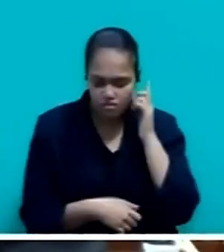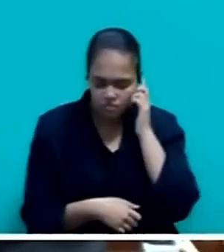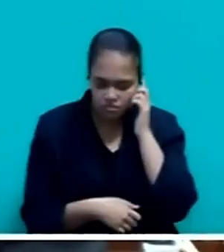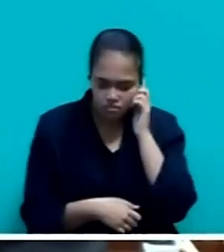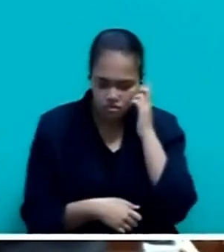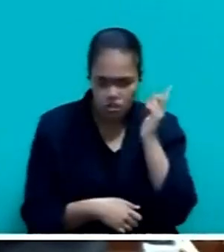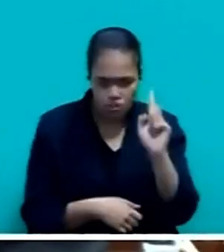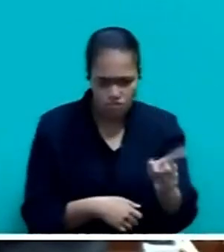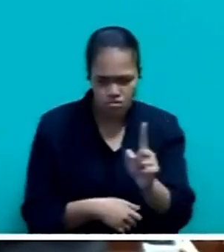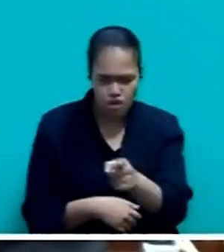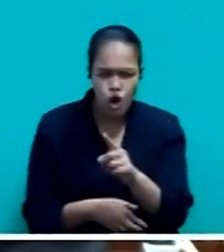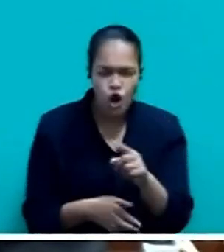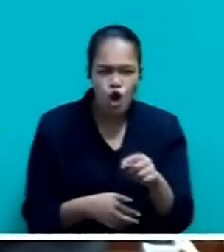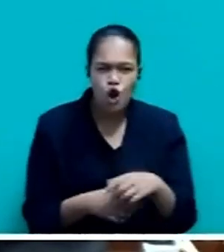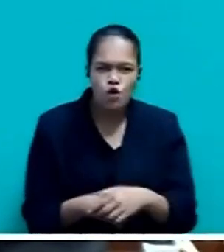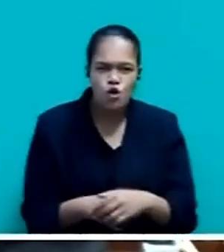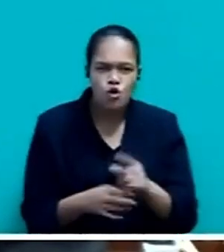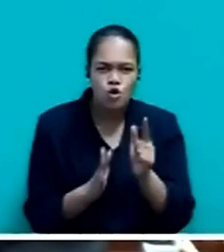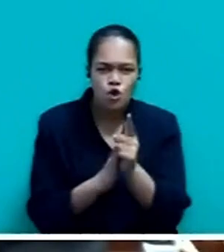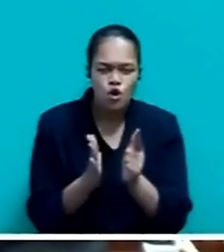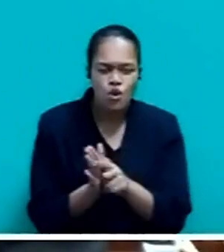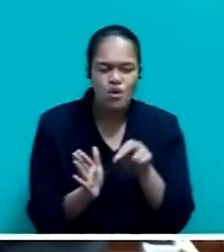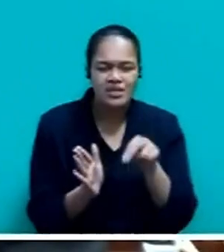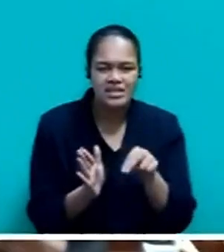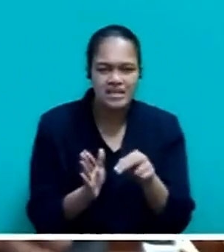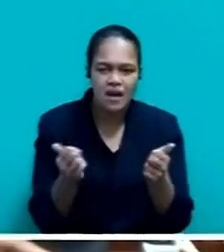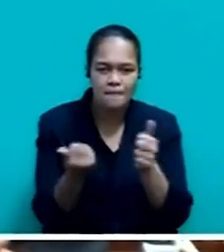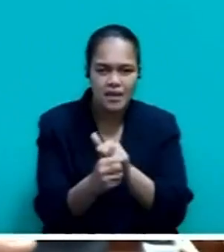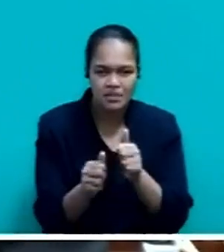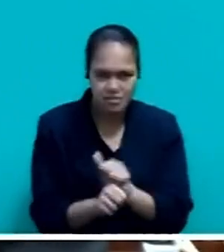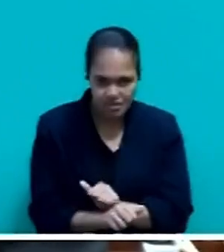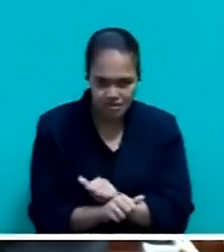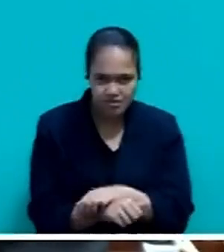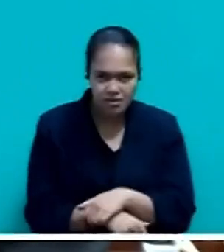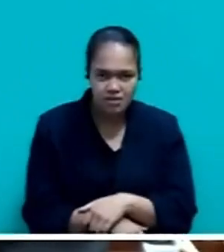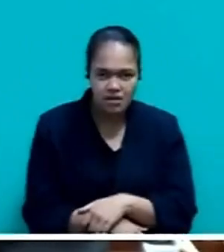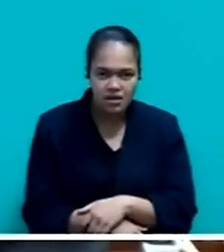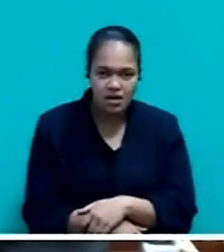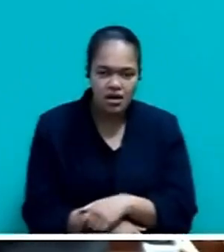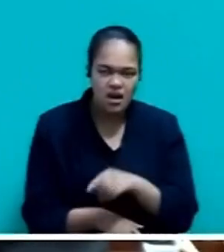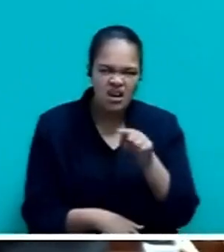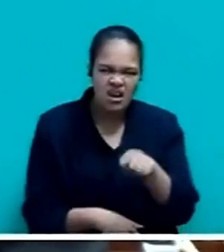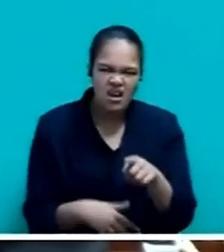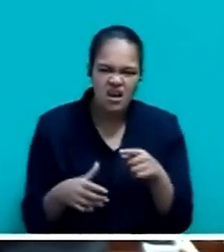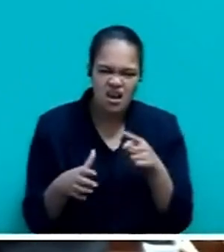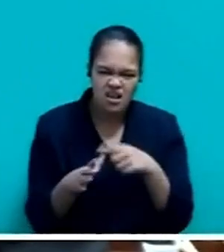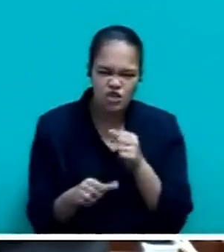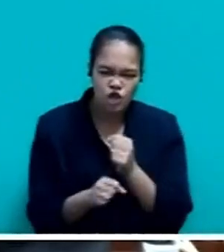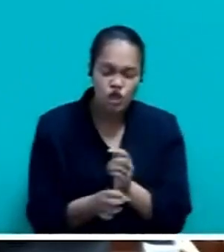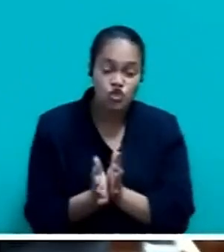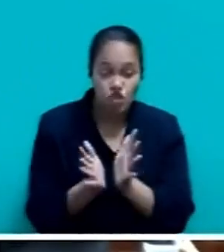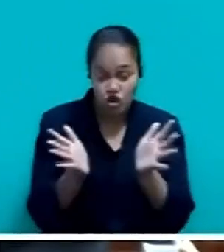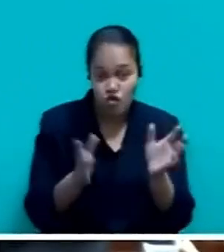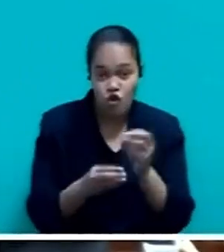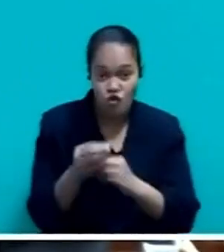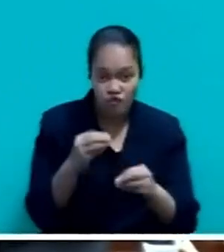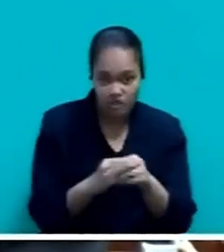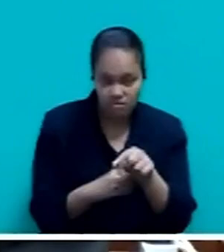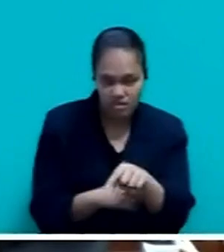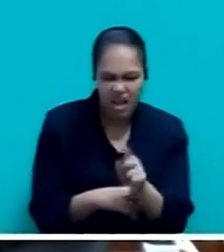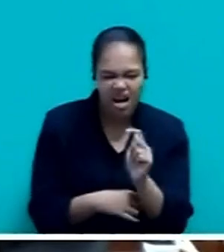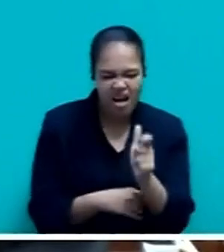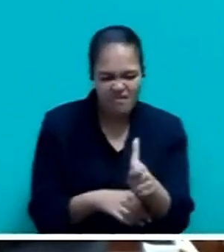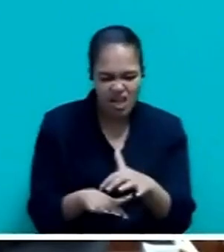that need quick amendments, such as this, the Honourable Attorney General's Office, after